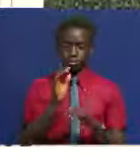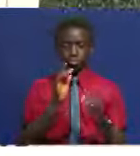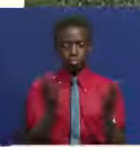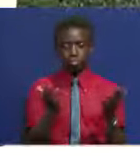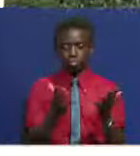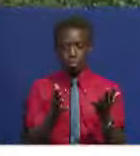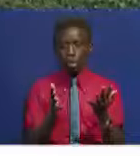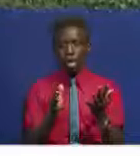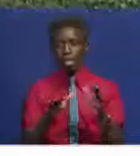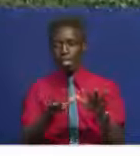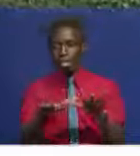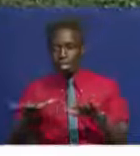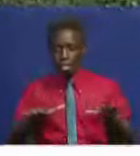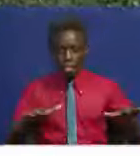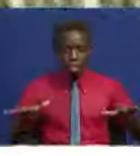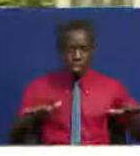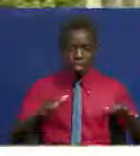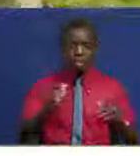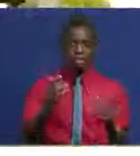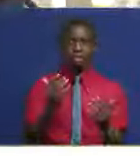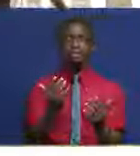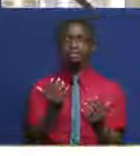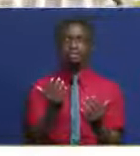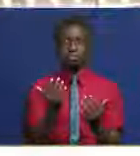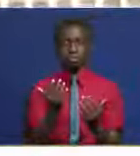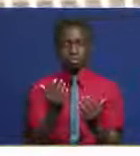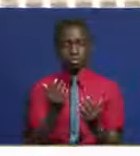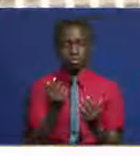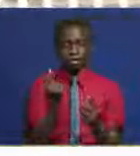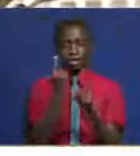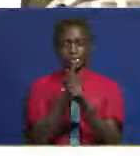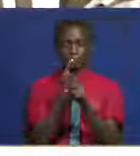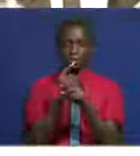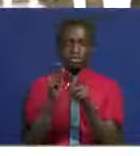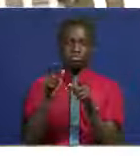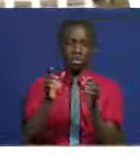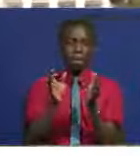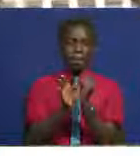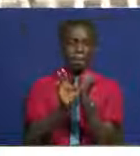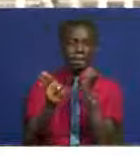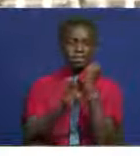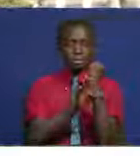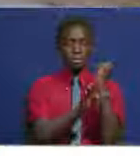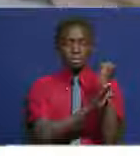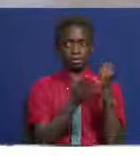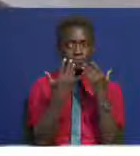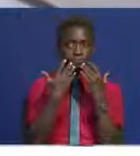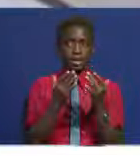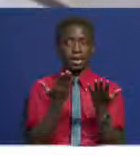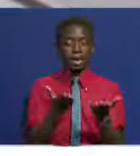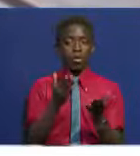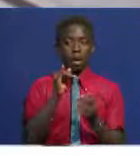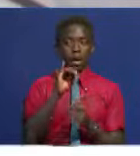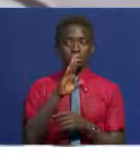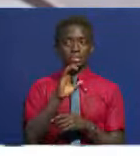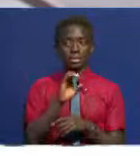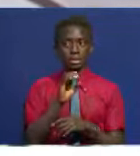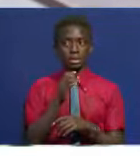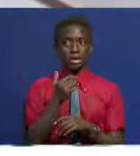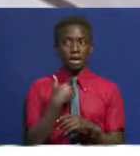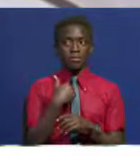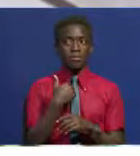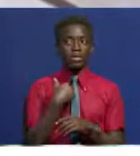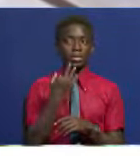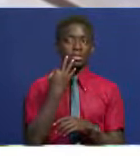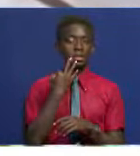elections, that were the first to be conducted through a secret ballot by the IEBC, attracted slightly over 328,000